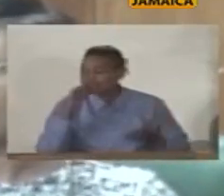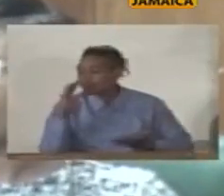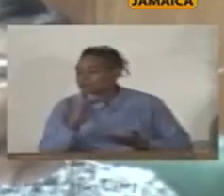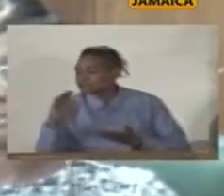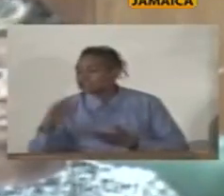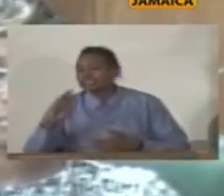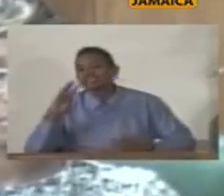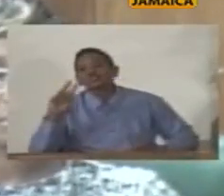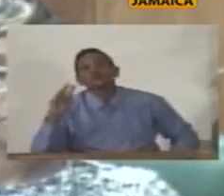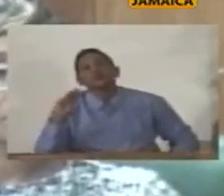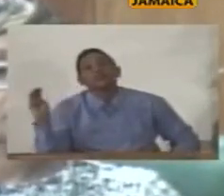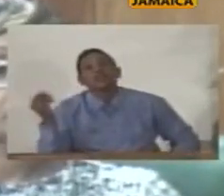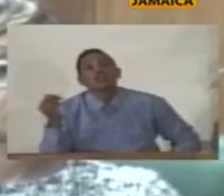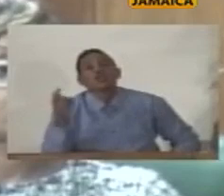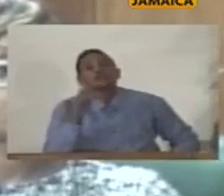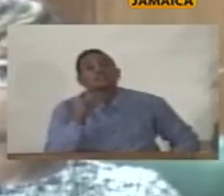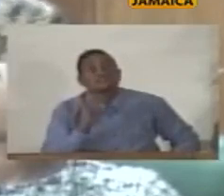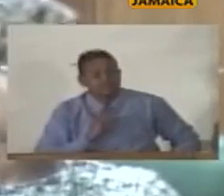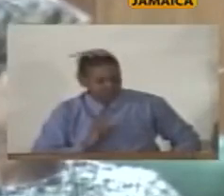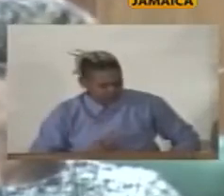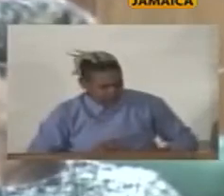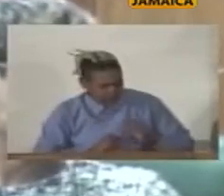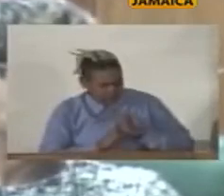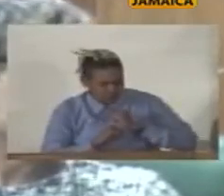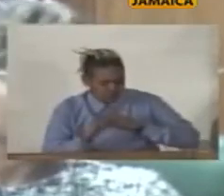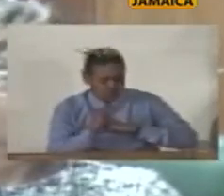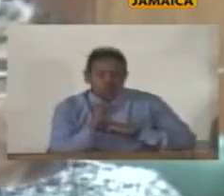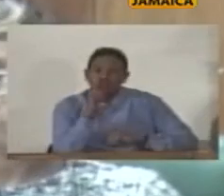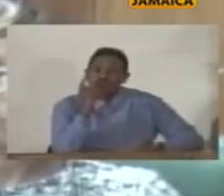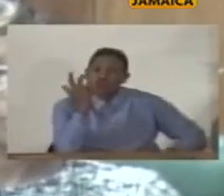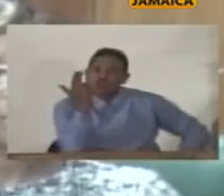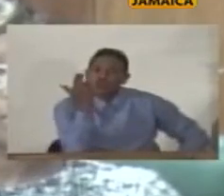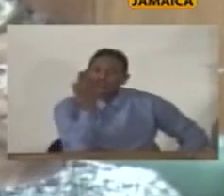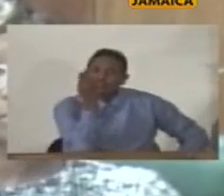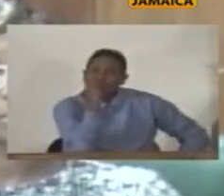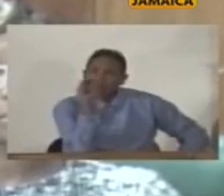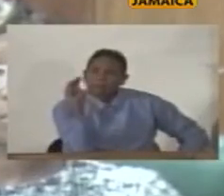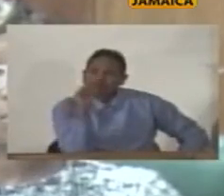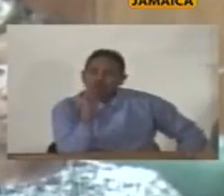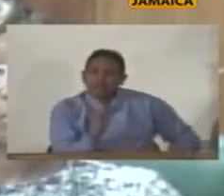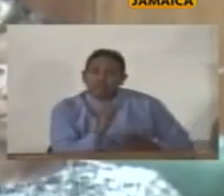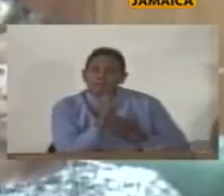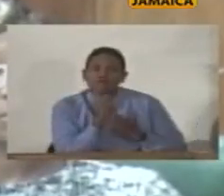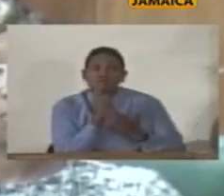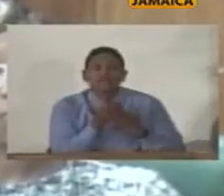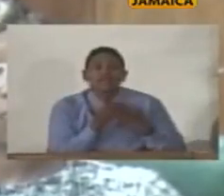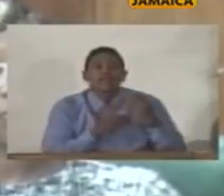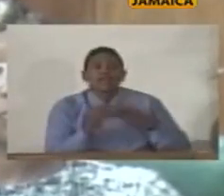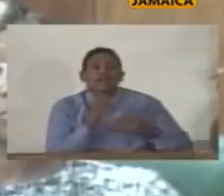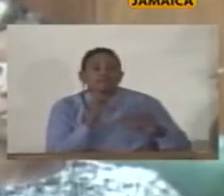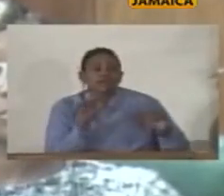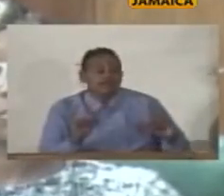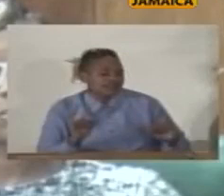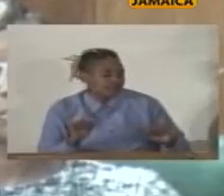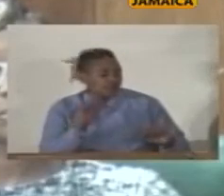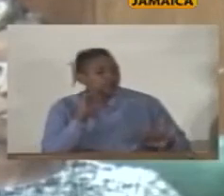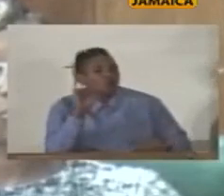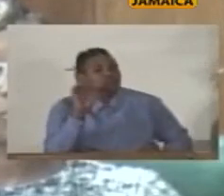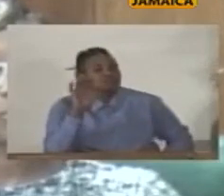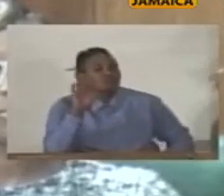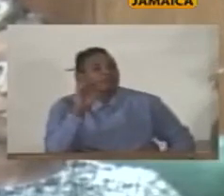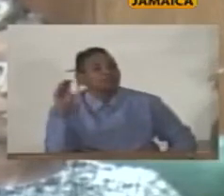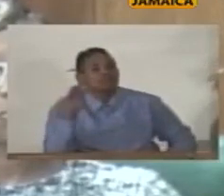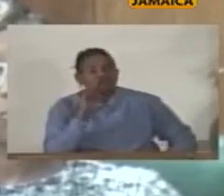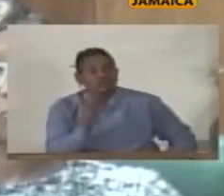million. Physical infrastructure, $240 million were approved. Economic enablement, $151 million were